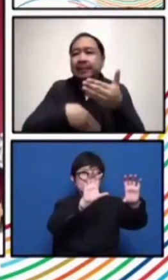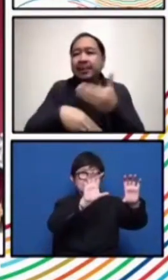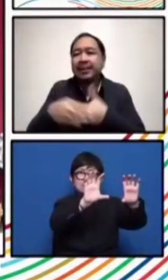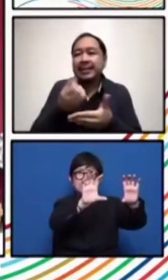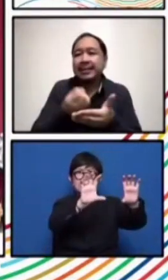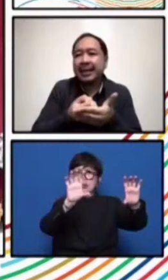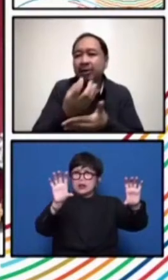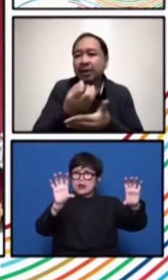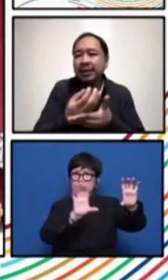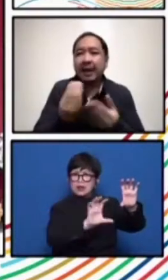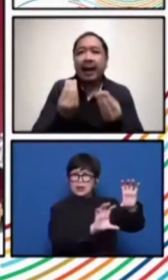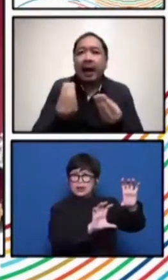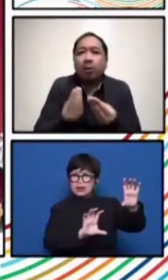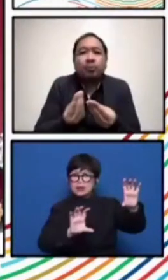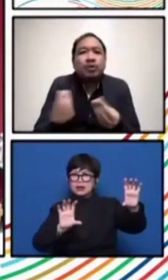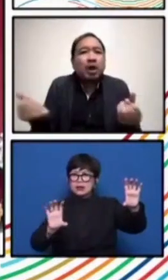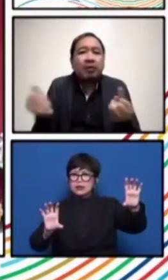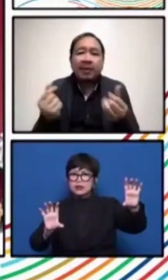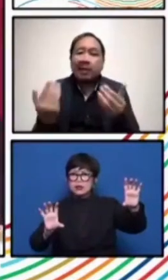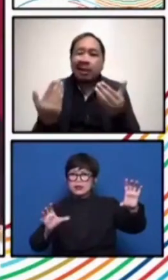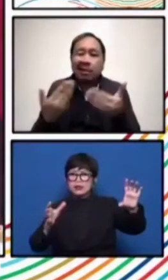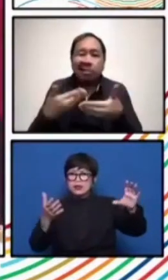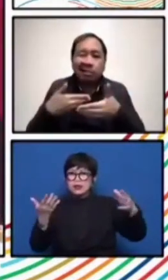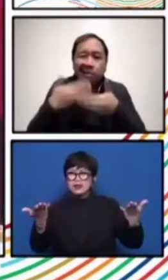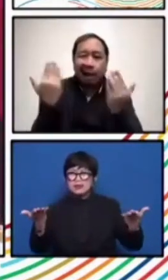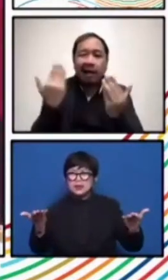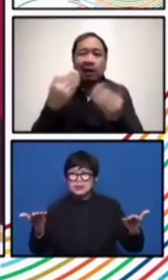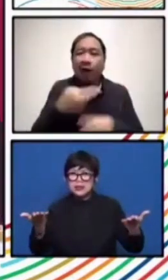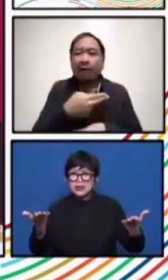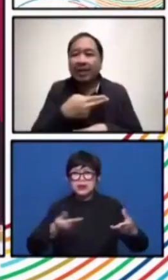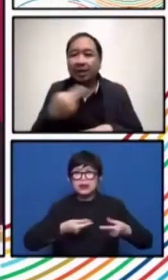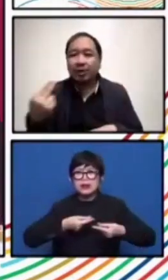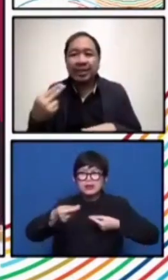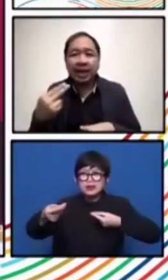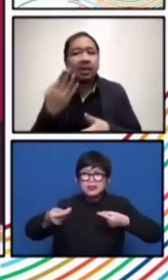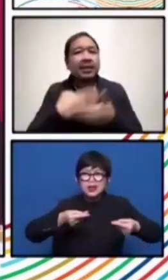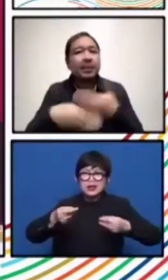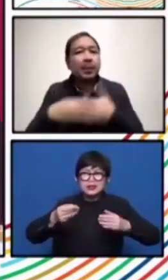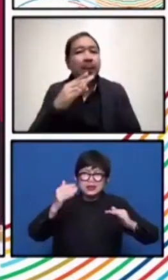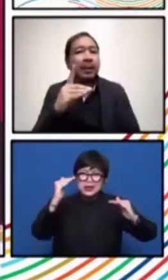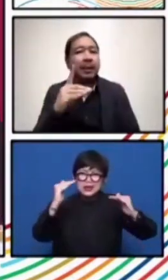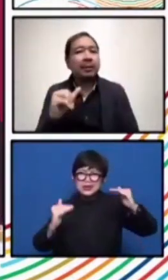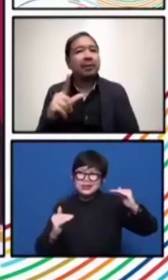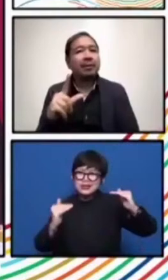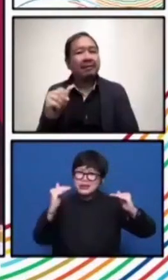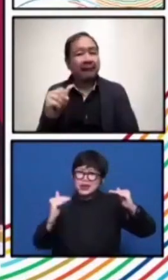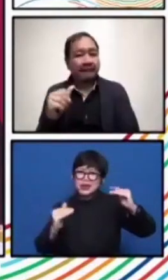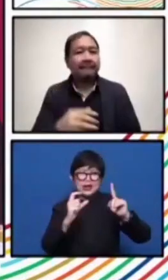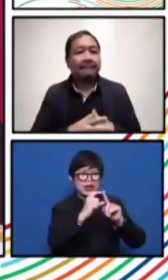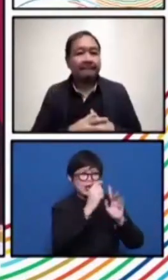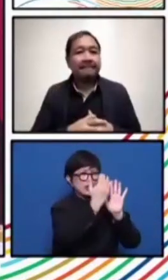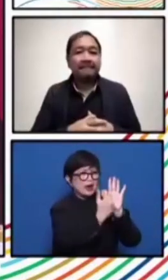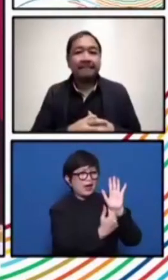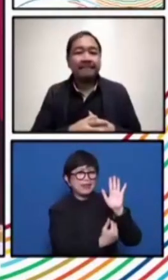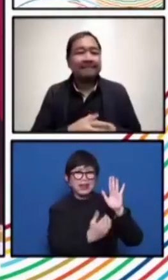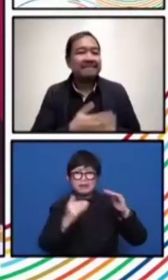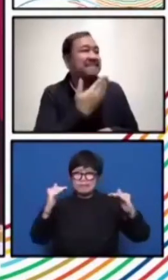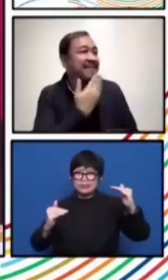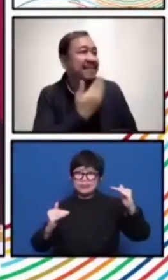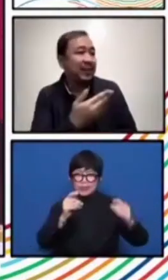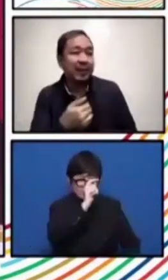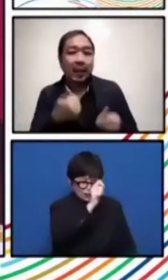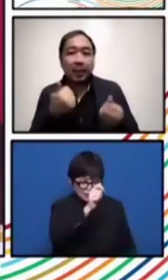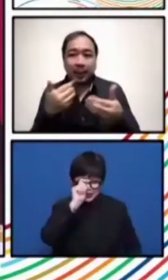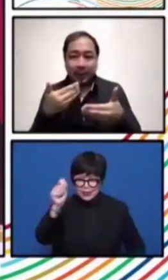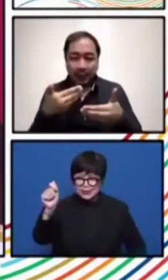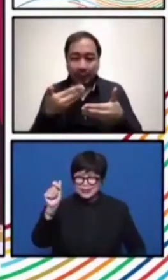gaps in Indonesia thank you very well um good afternoon excellencies participants